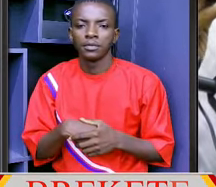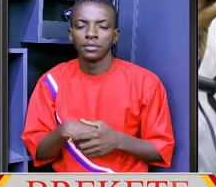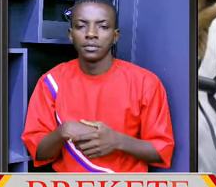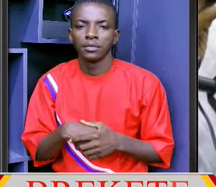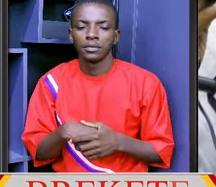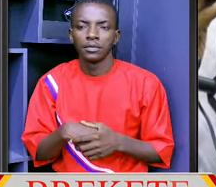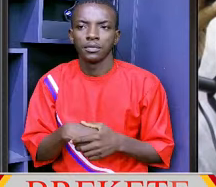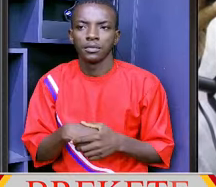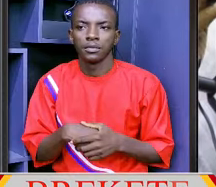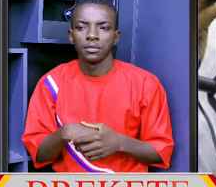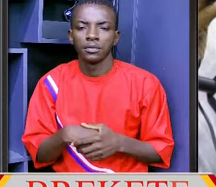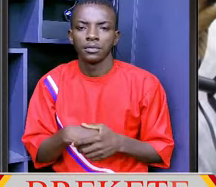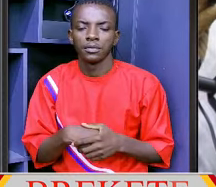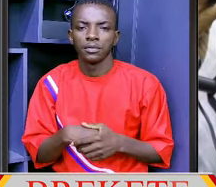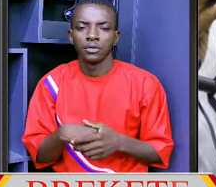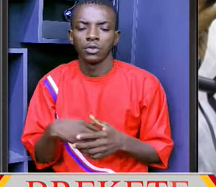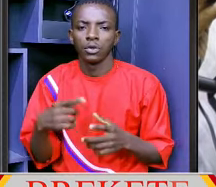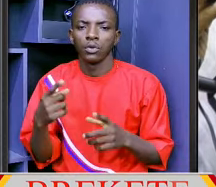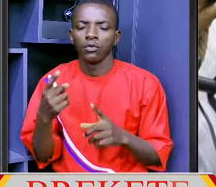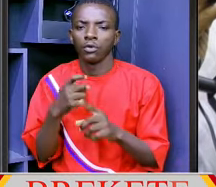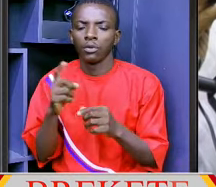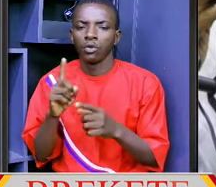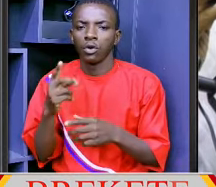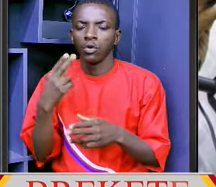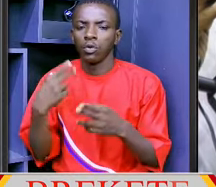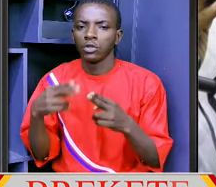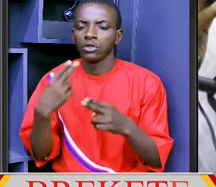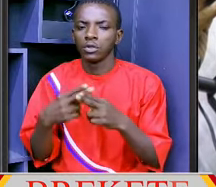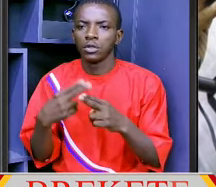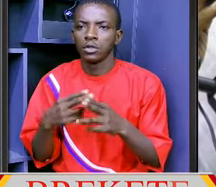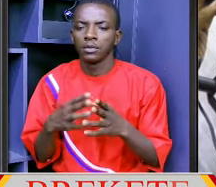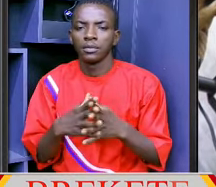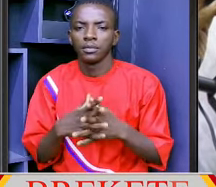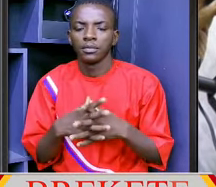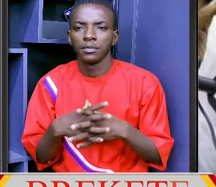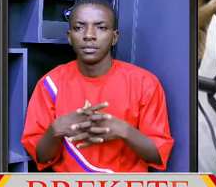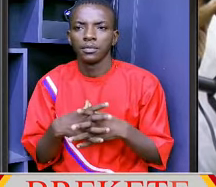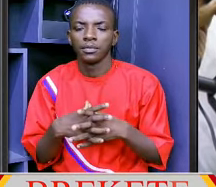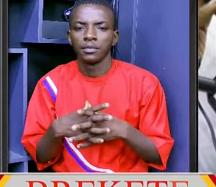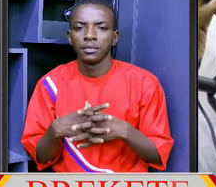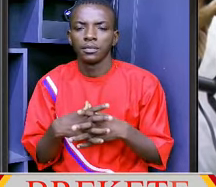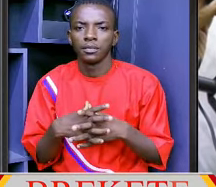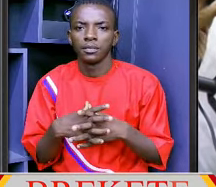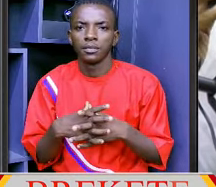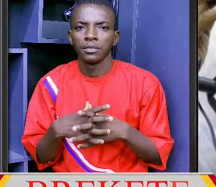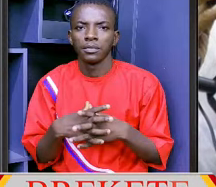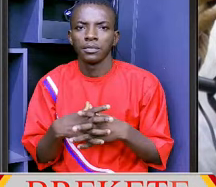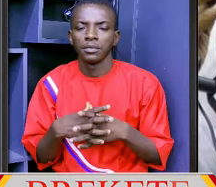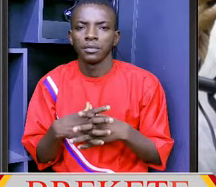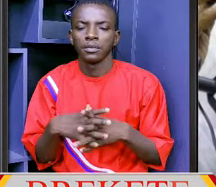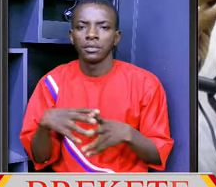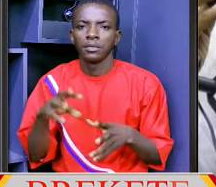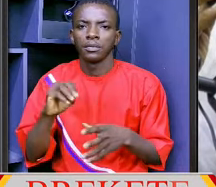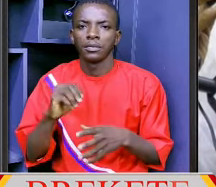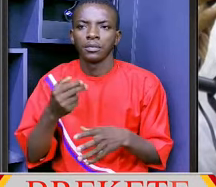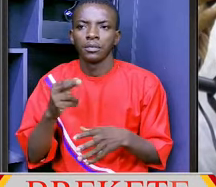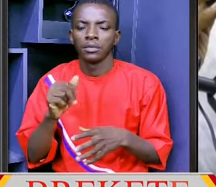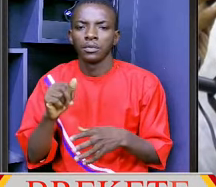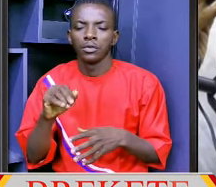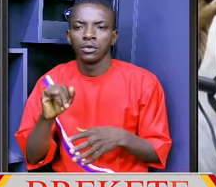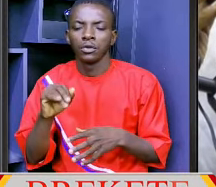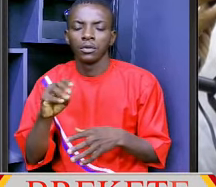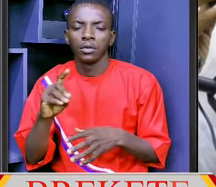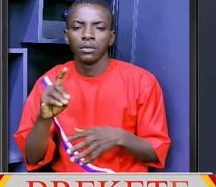Now me be this, sir. Where you deva know from? Waiting be your name. My name na Mohammed Farouk. I just